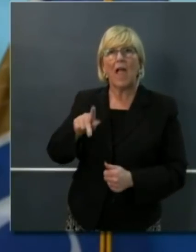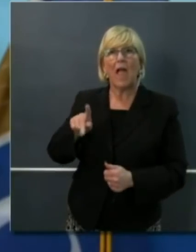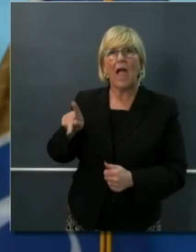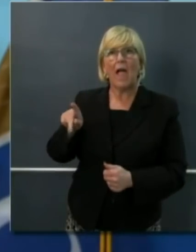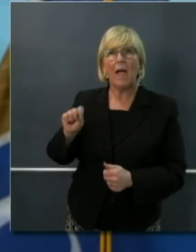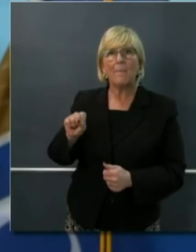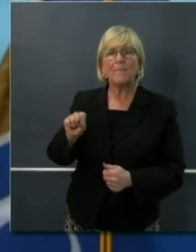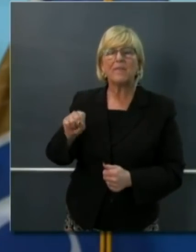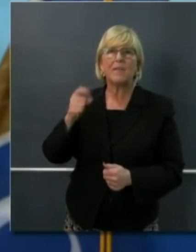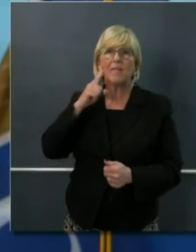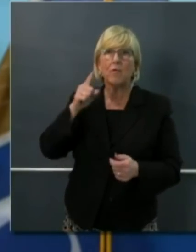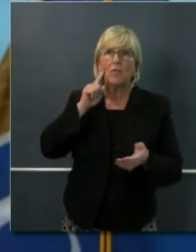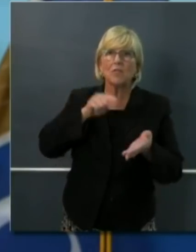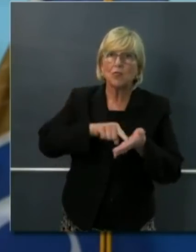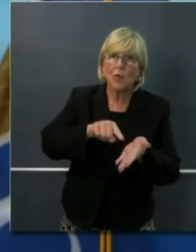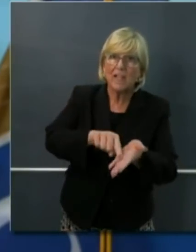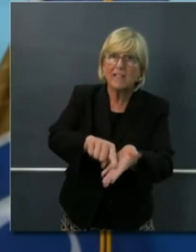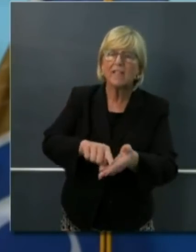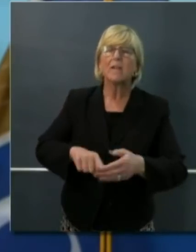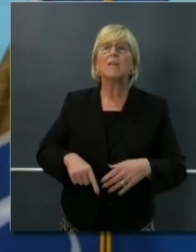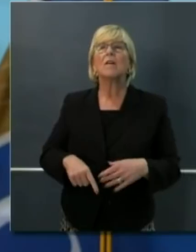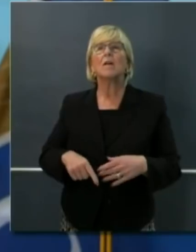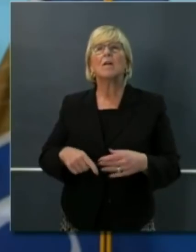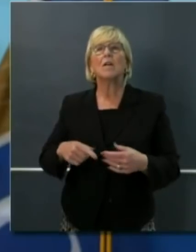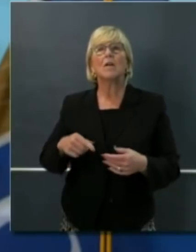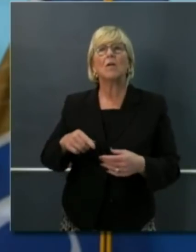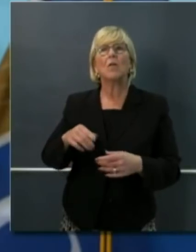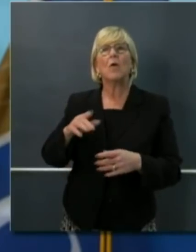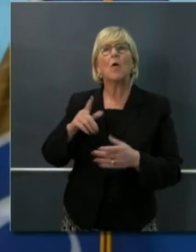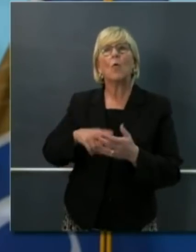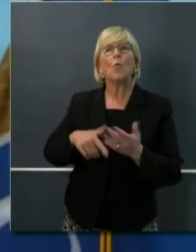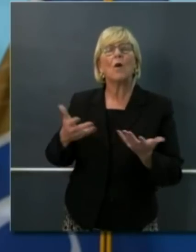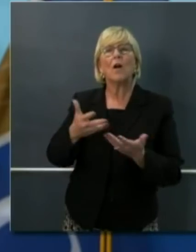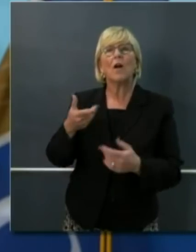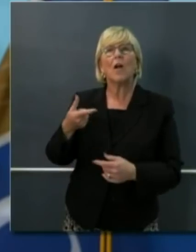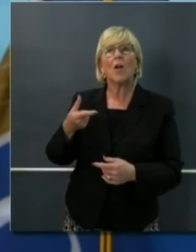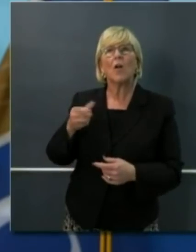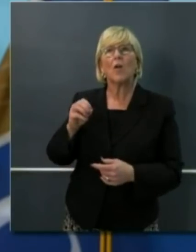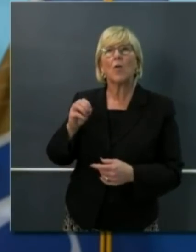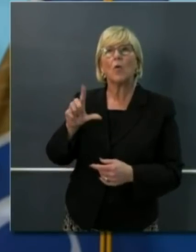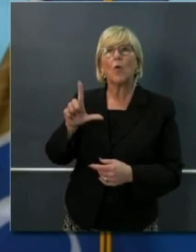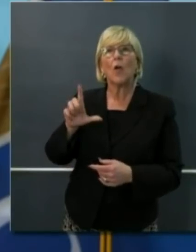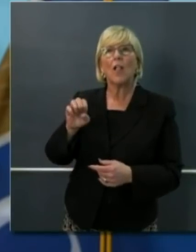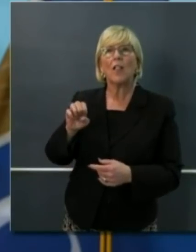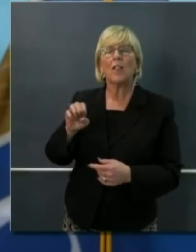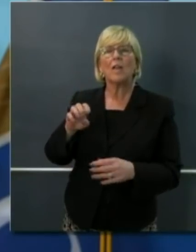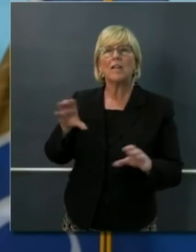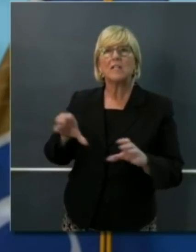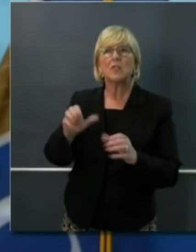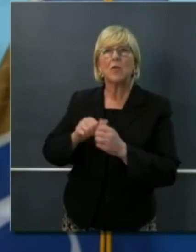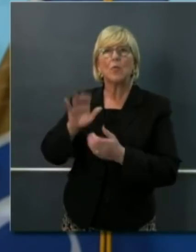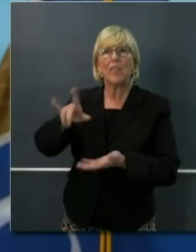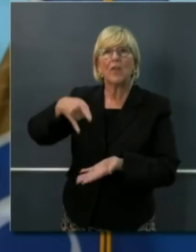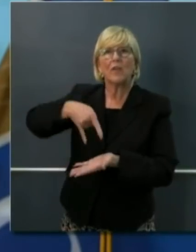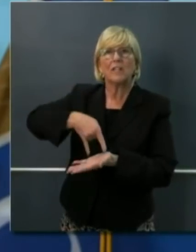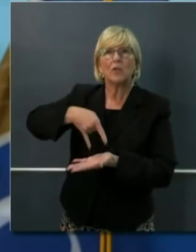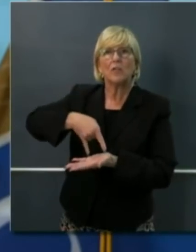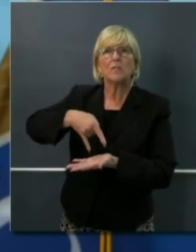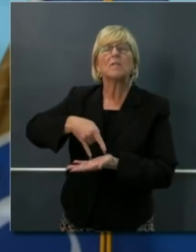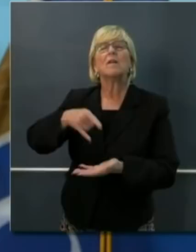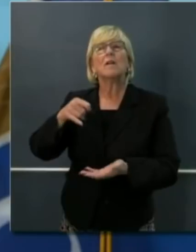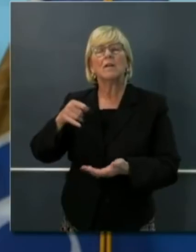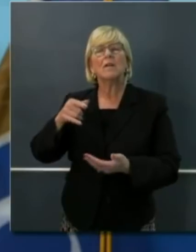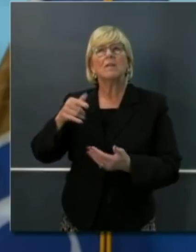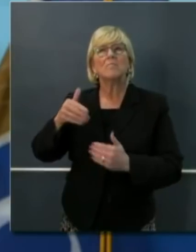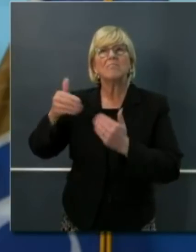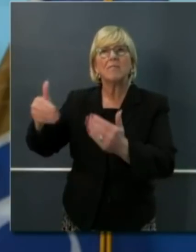and platforms along the lines of what Google's trying to do with their Android platform and the iPhone platform that Apple's trying